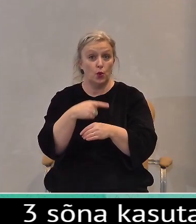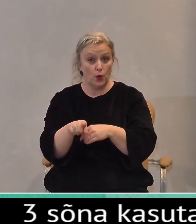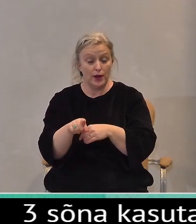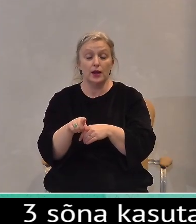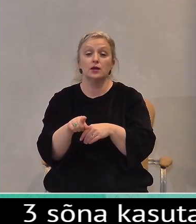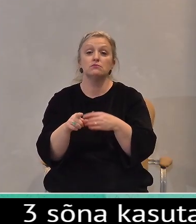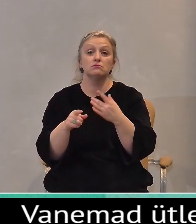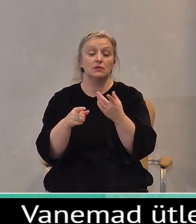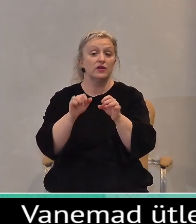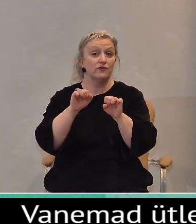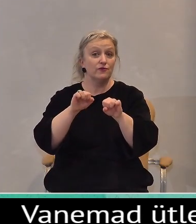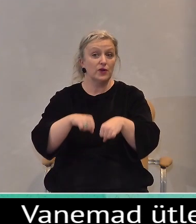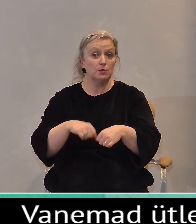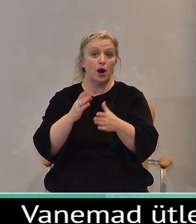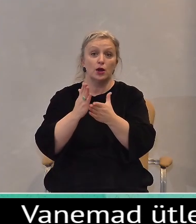MRT